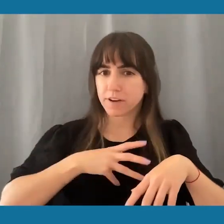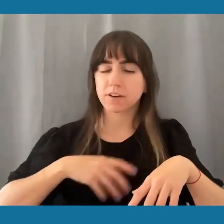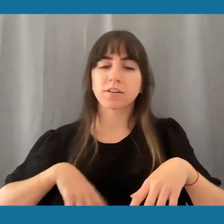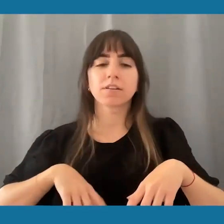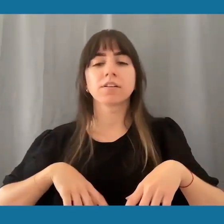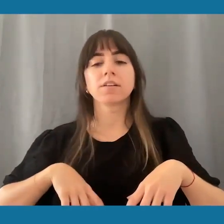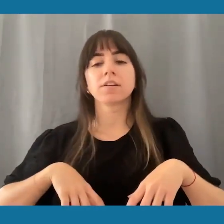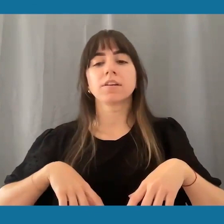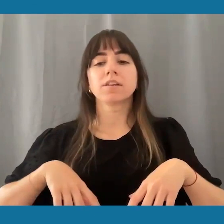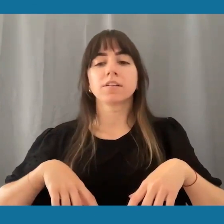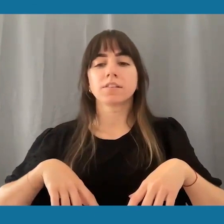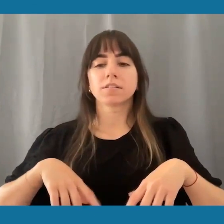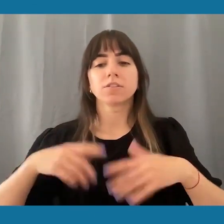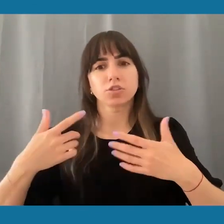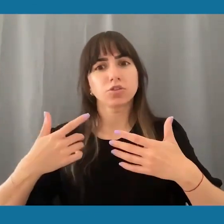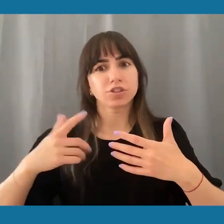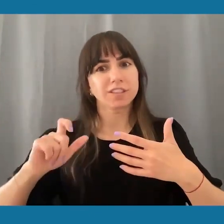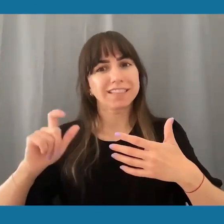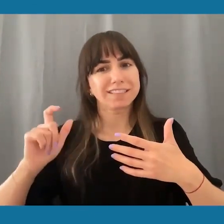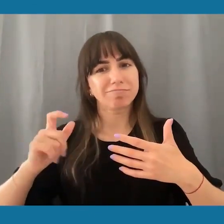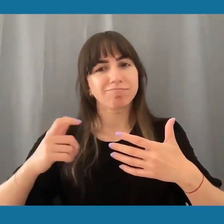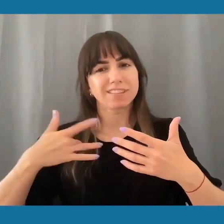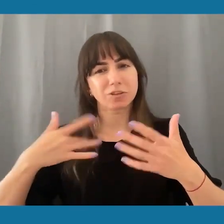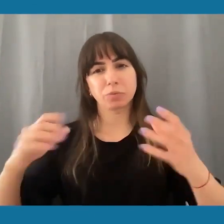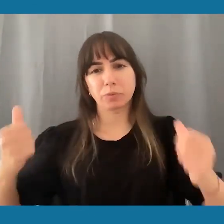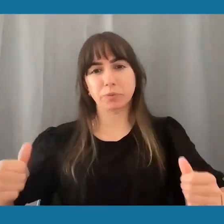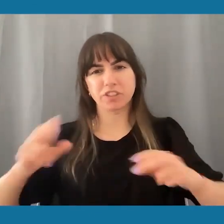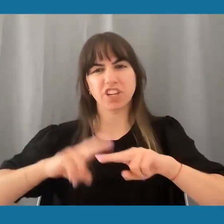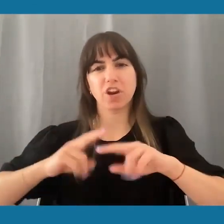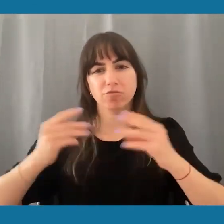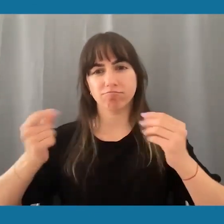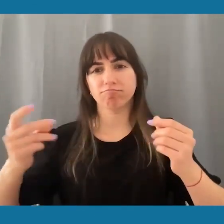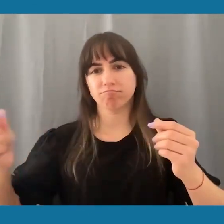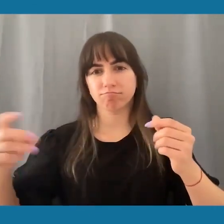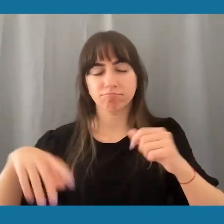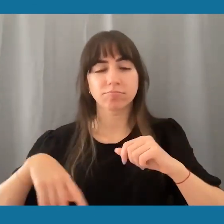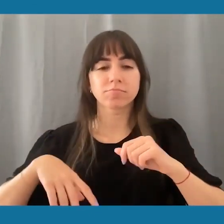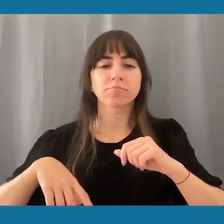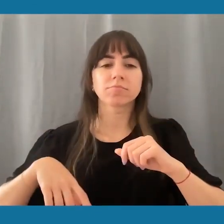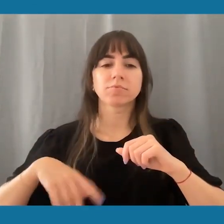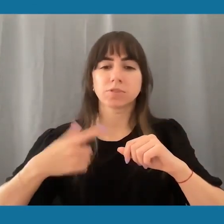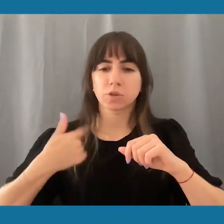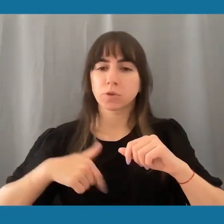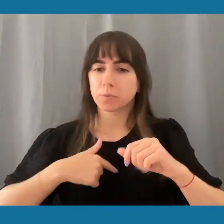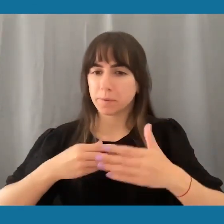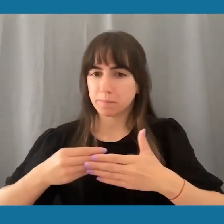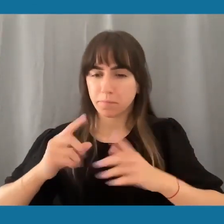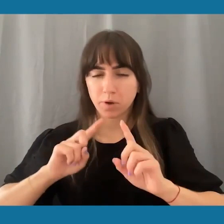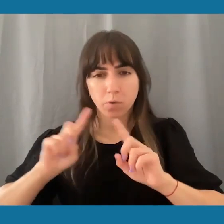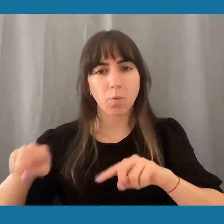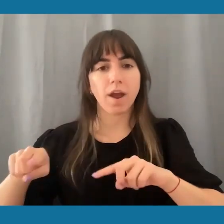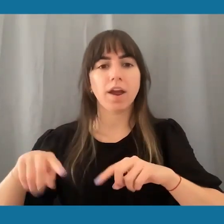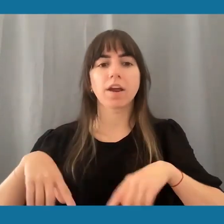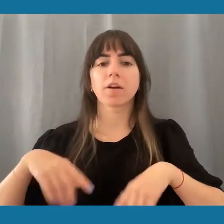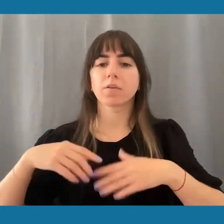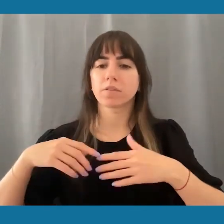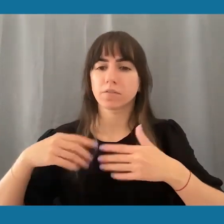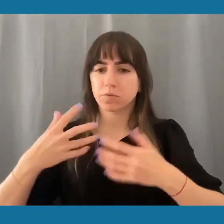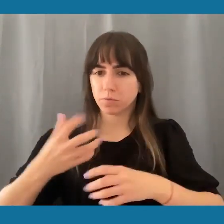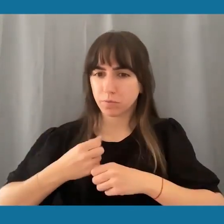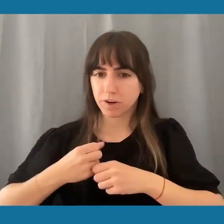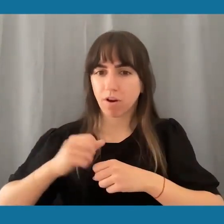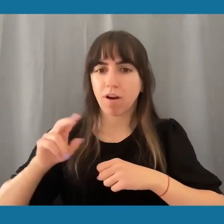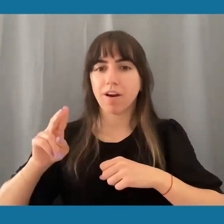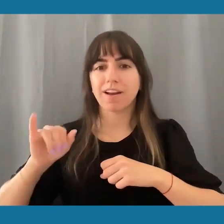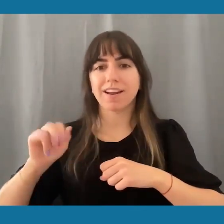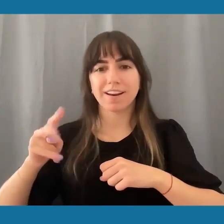we requested, we got the invoice. It was okay, it's going to be about $600 for this nice recliner. And yep, Jeannie